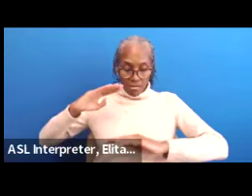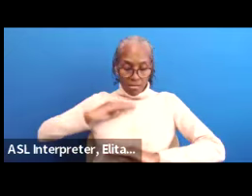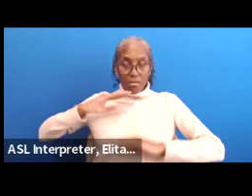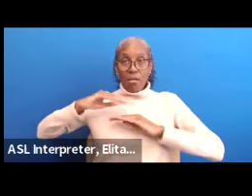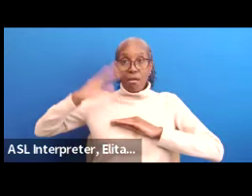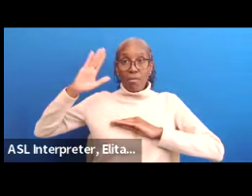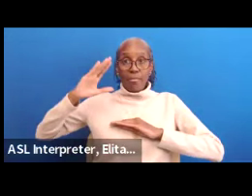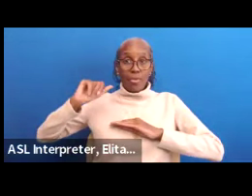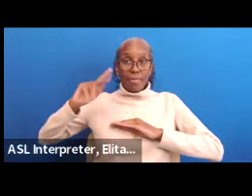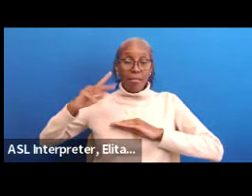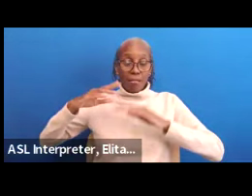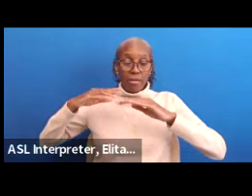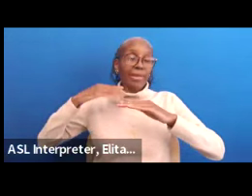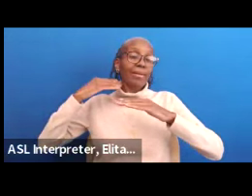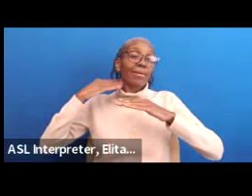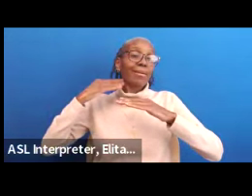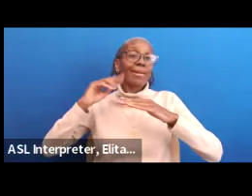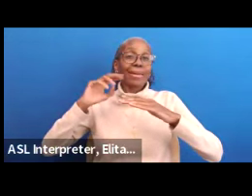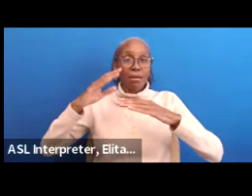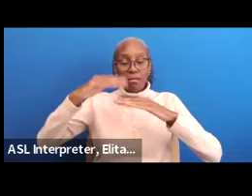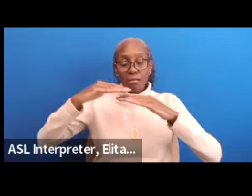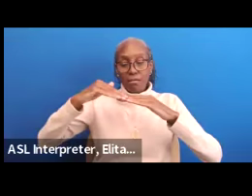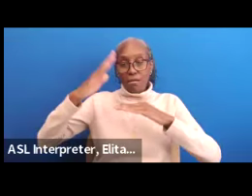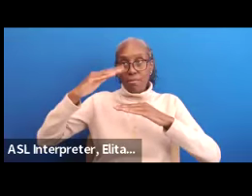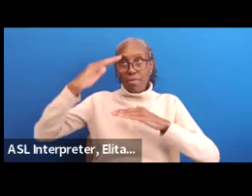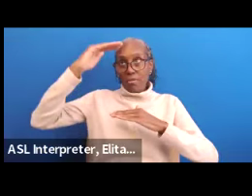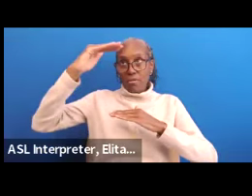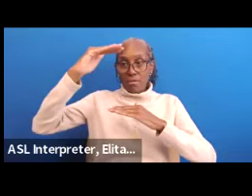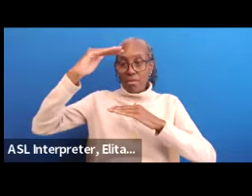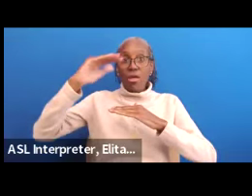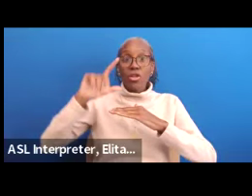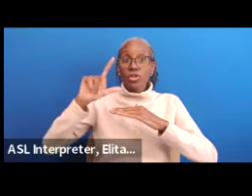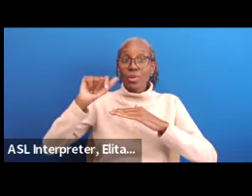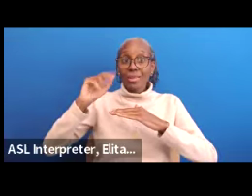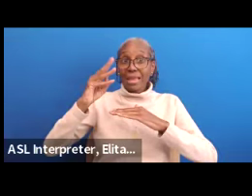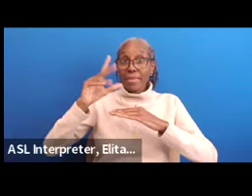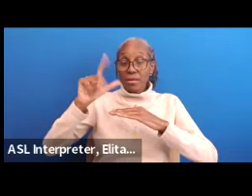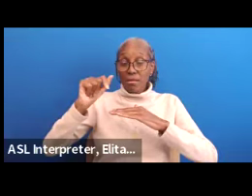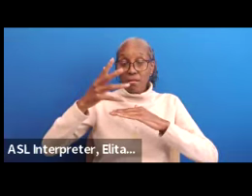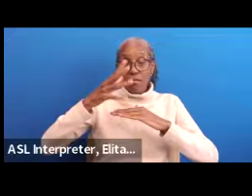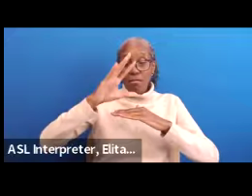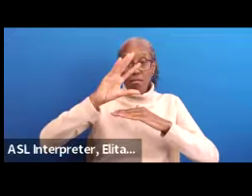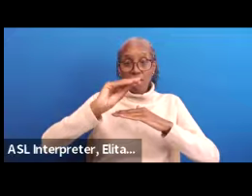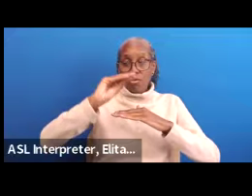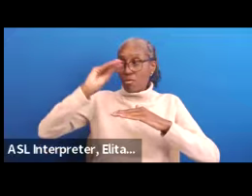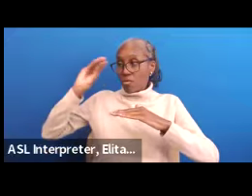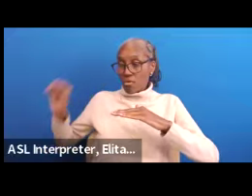lower end of the neck. And we took the lamina off, and you can see the